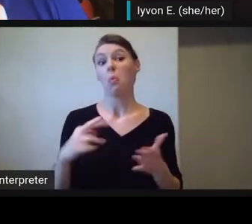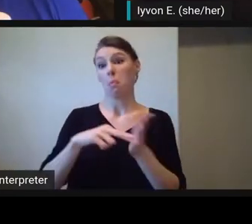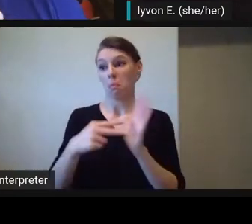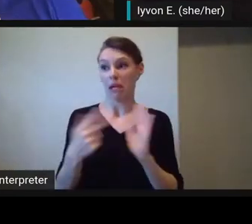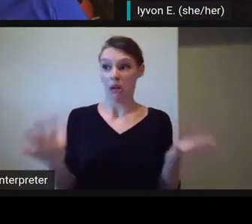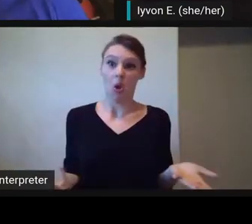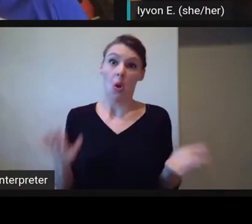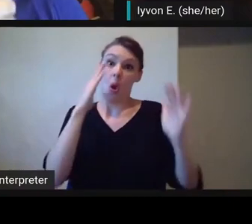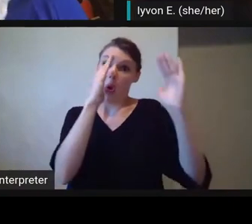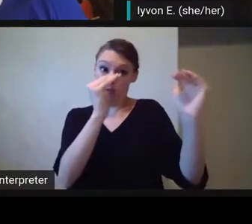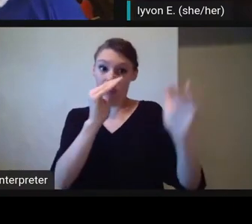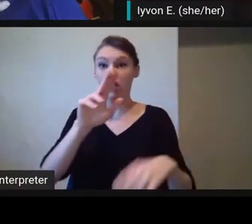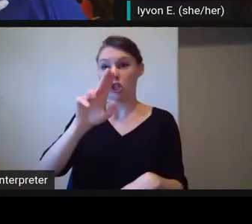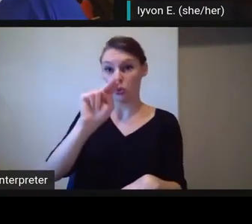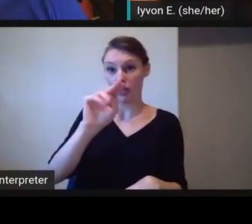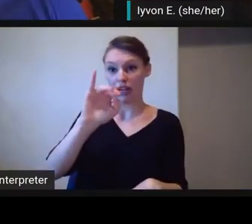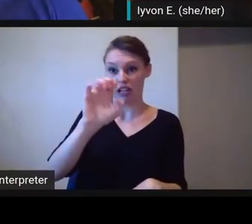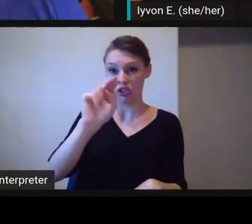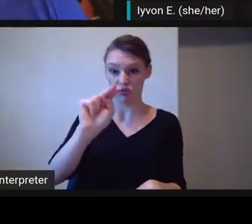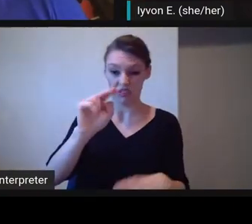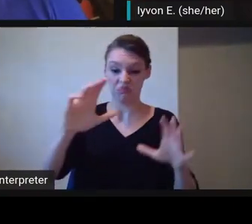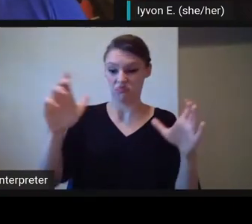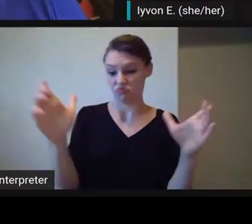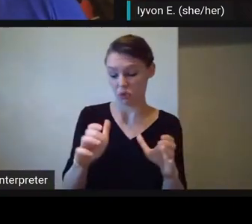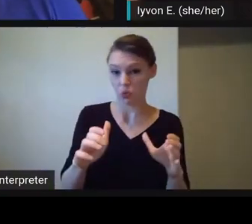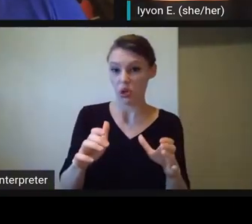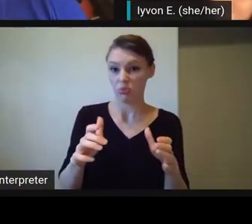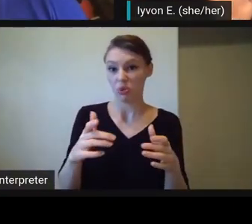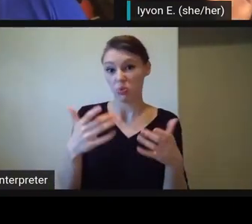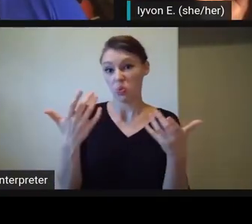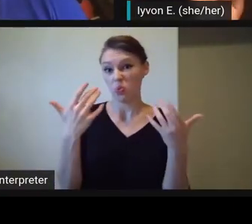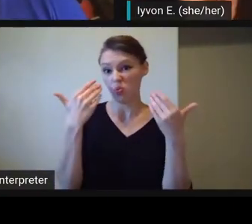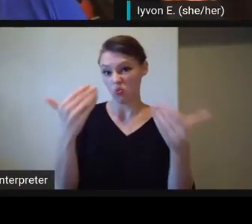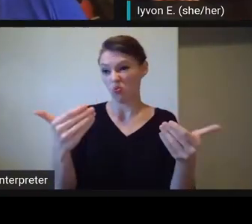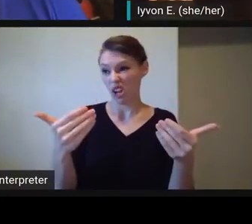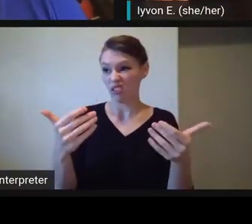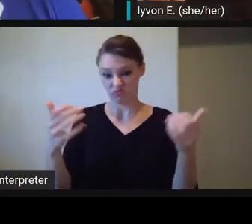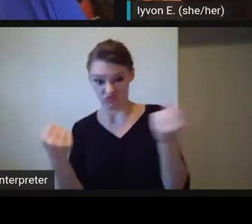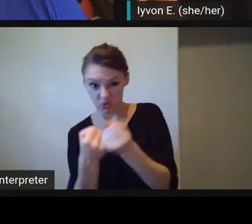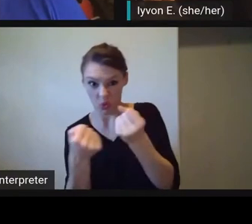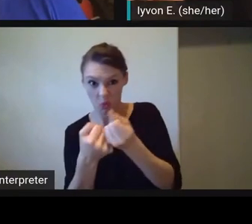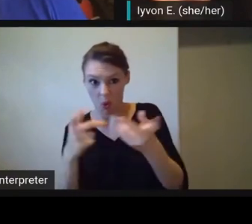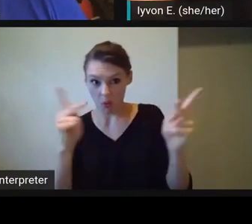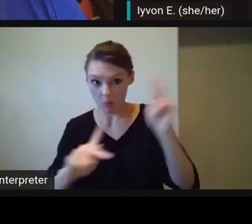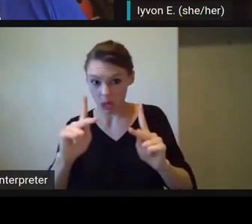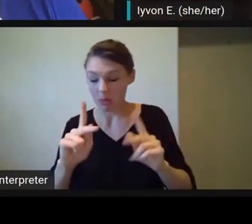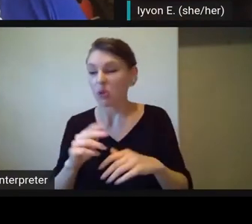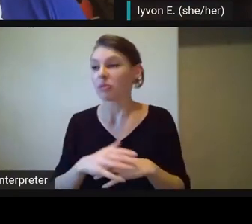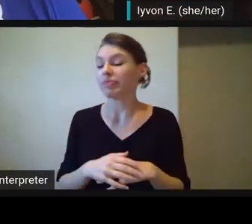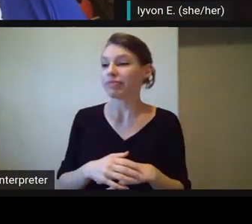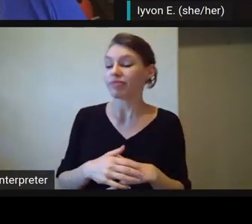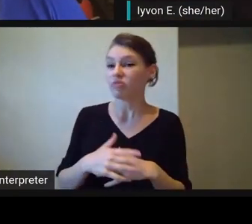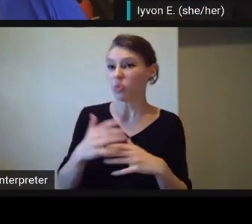hopefully, you know, so that they can support the people in their unions. You know, we can create